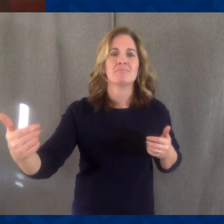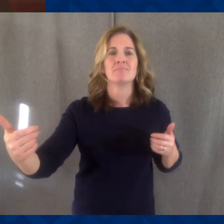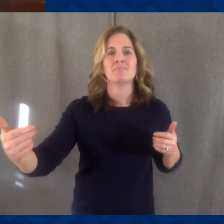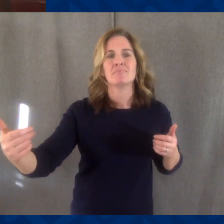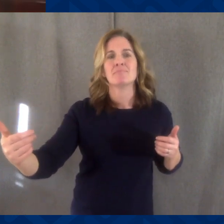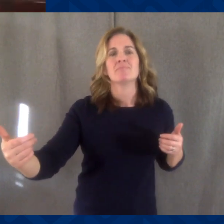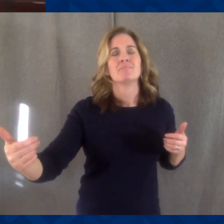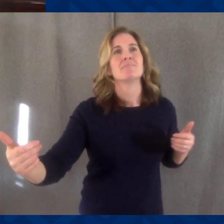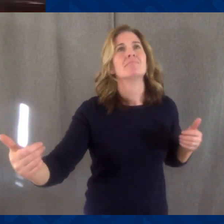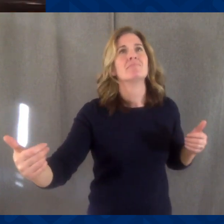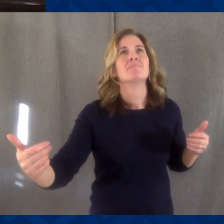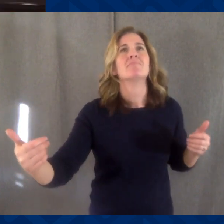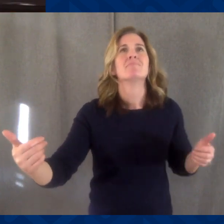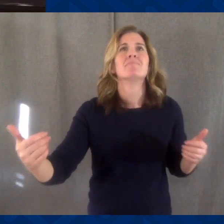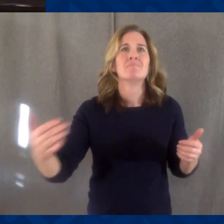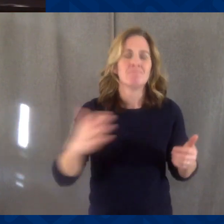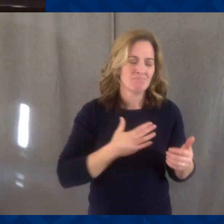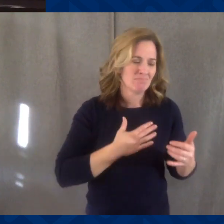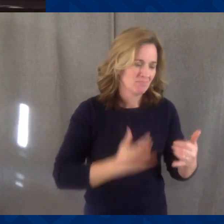separated by my